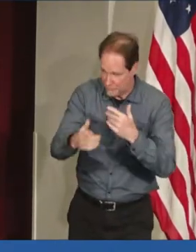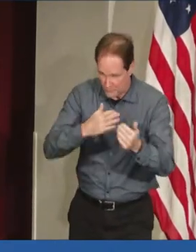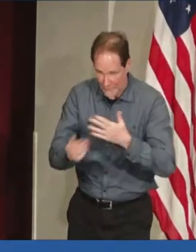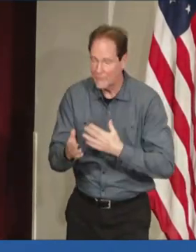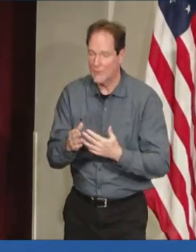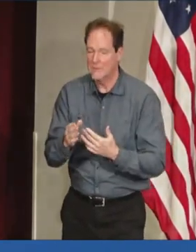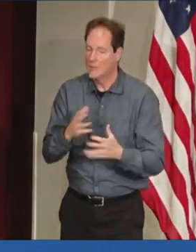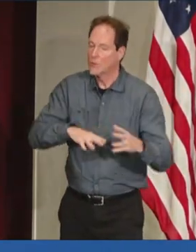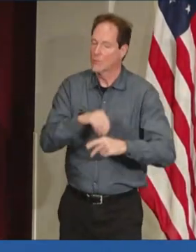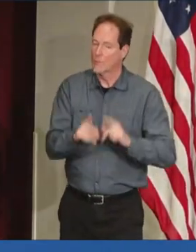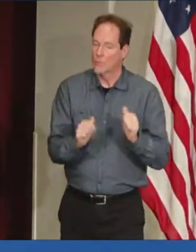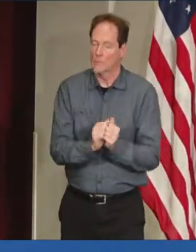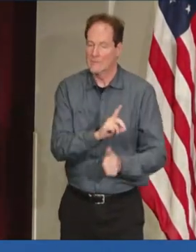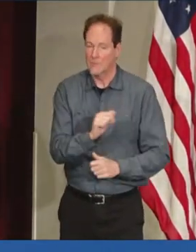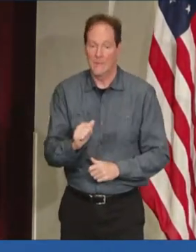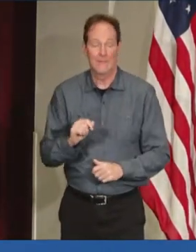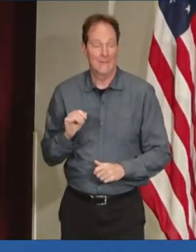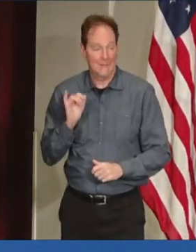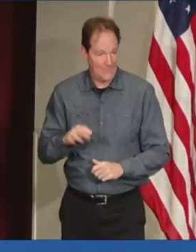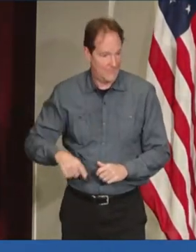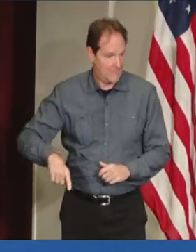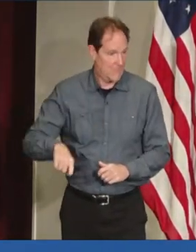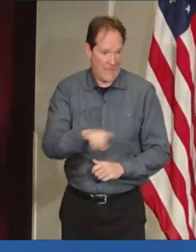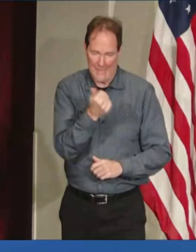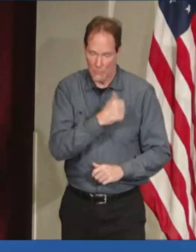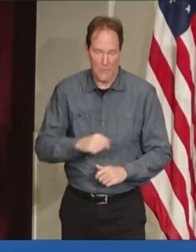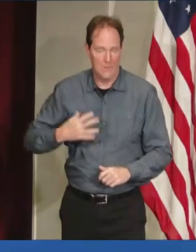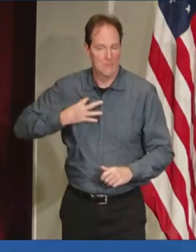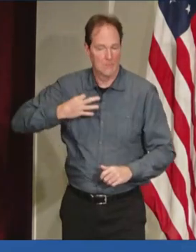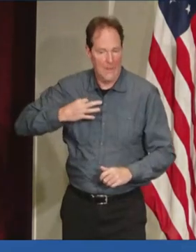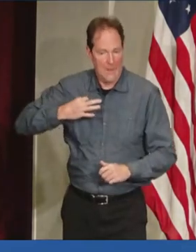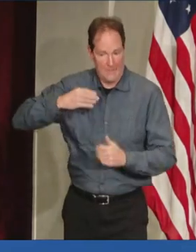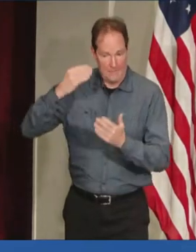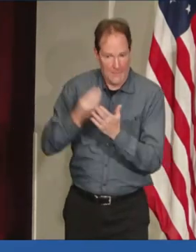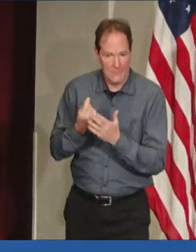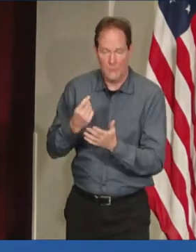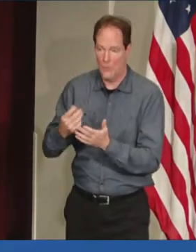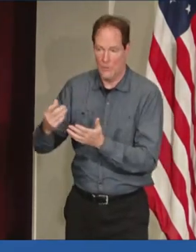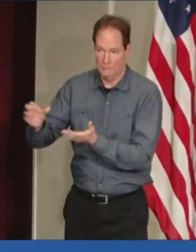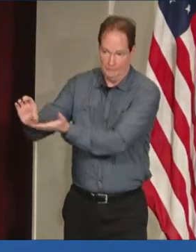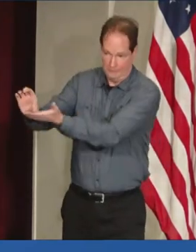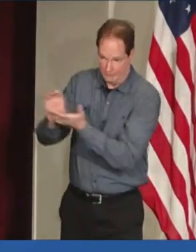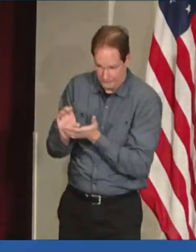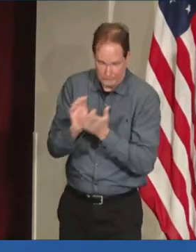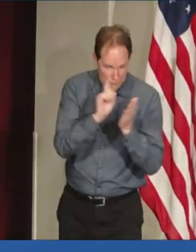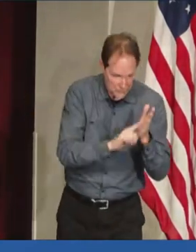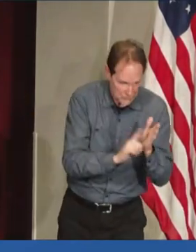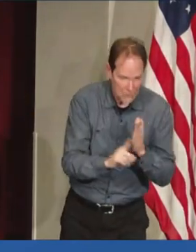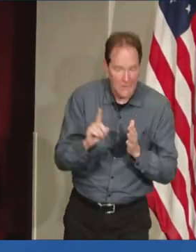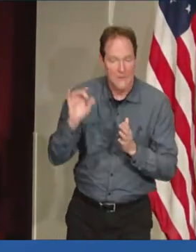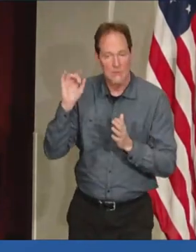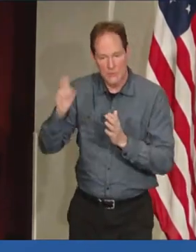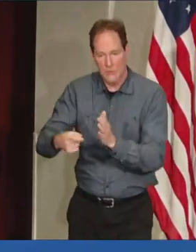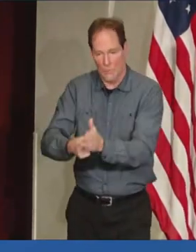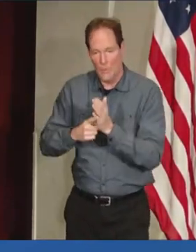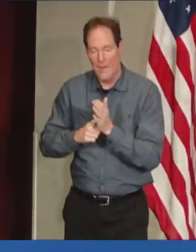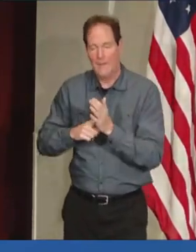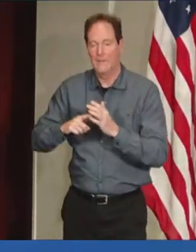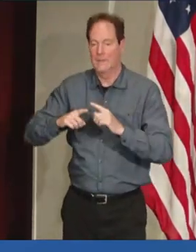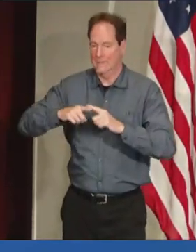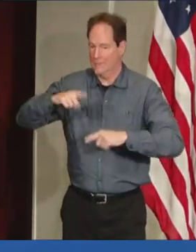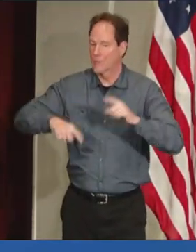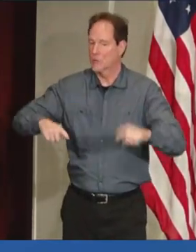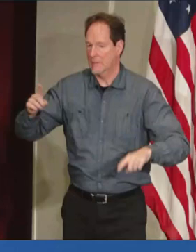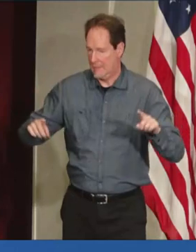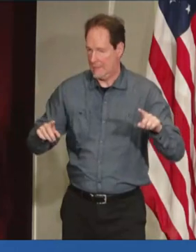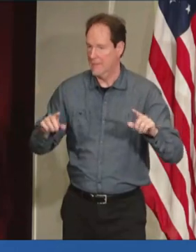you apply for money to do research on whatever, there should be a requirement in the area of diversity, which